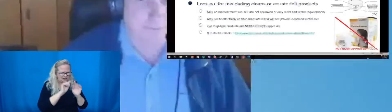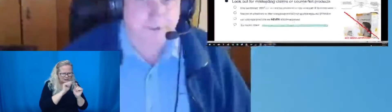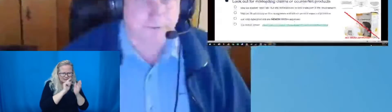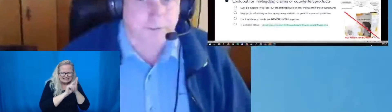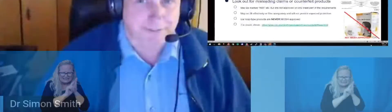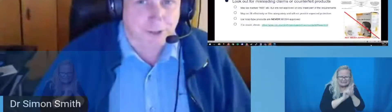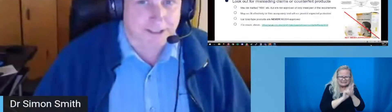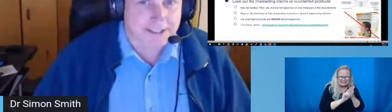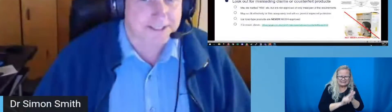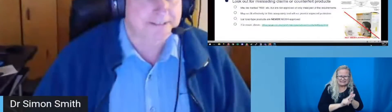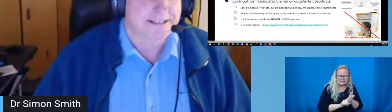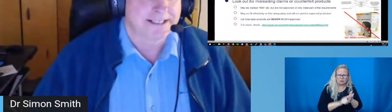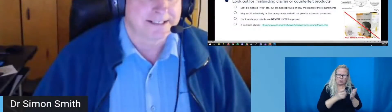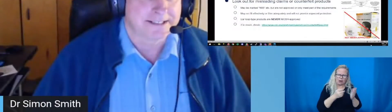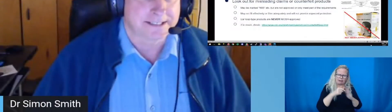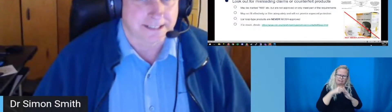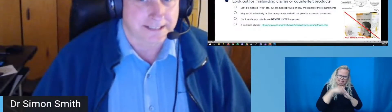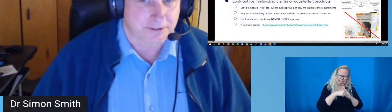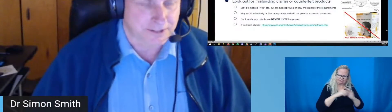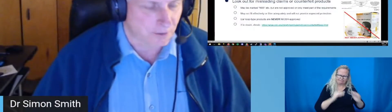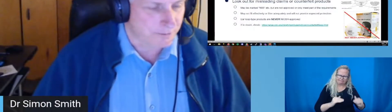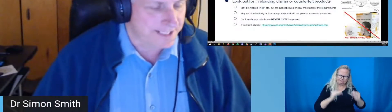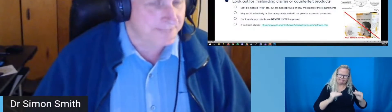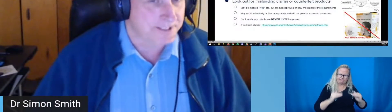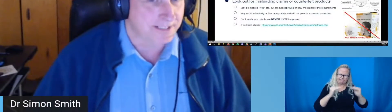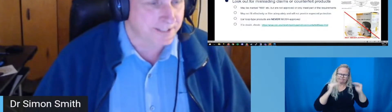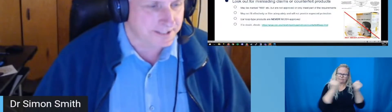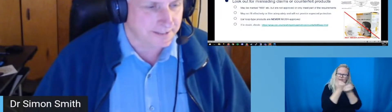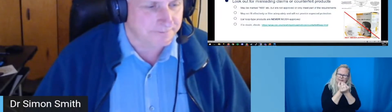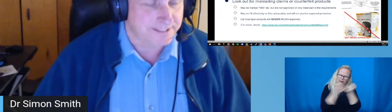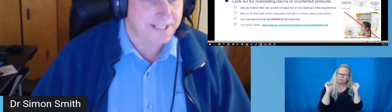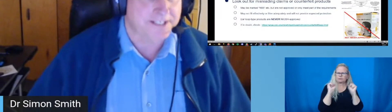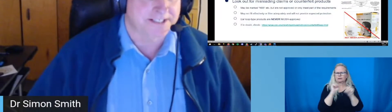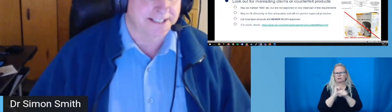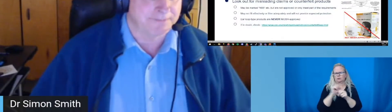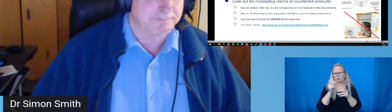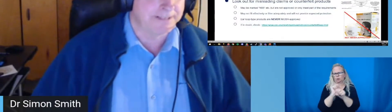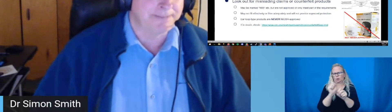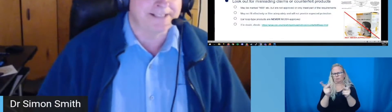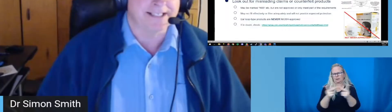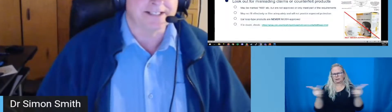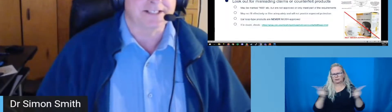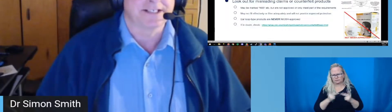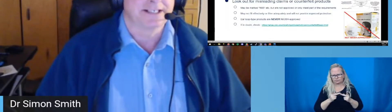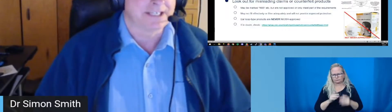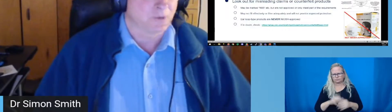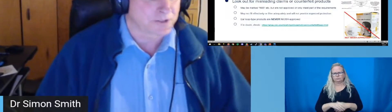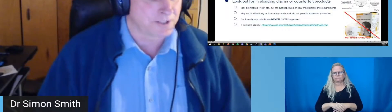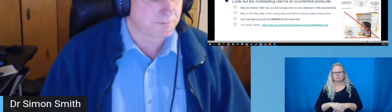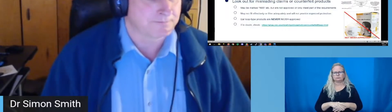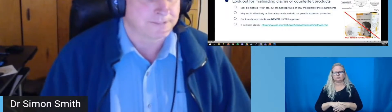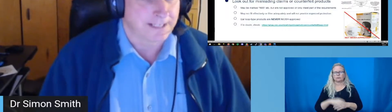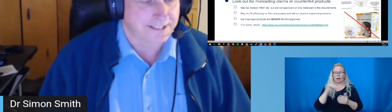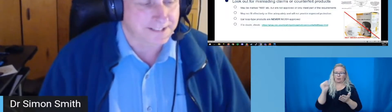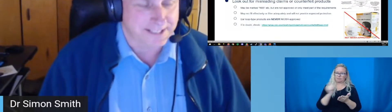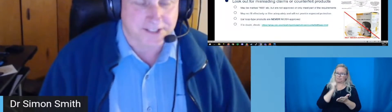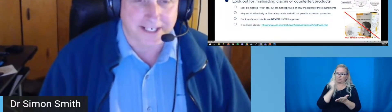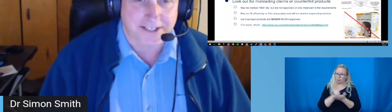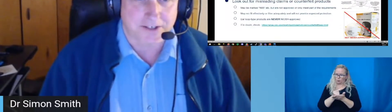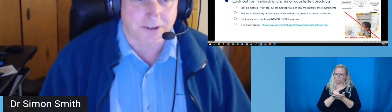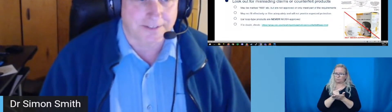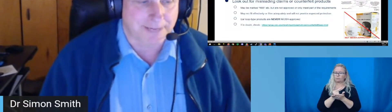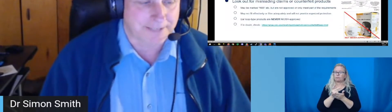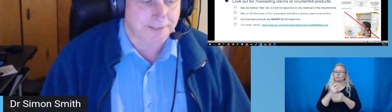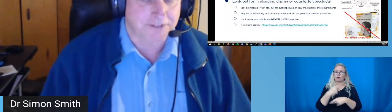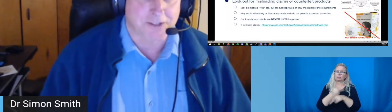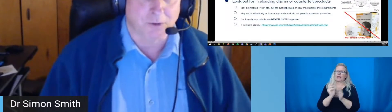When it comes to approving products, it's got a comprehensive series of tests that it mandates. It also undertakes